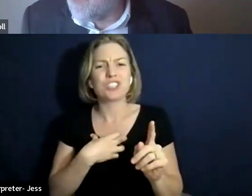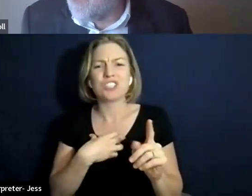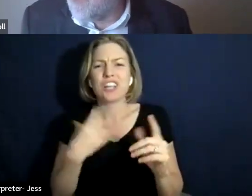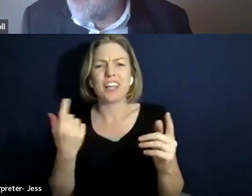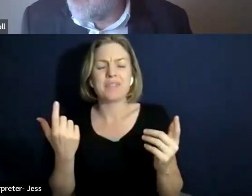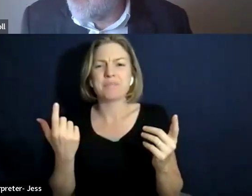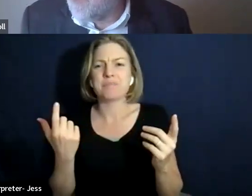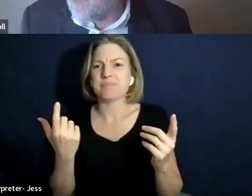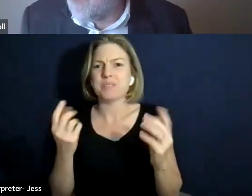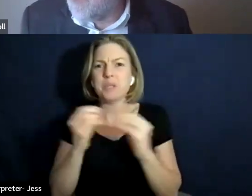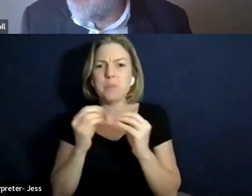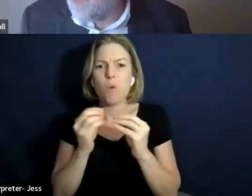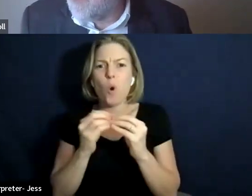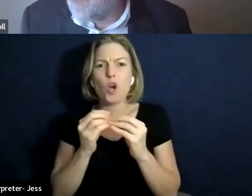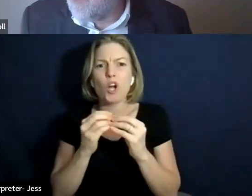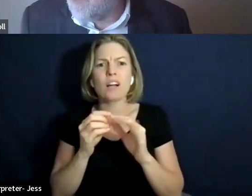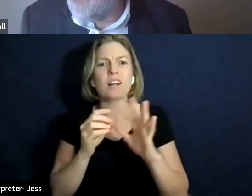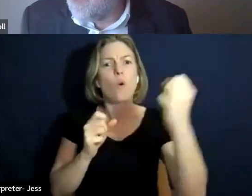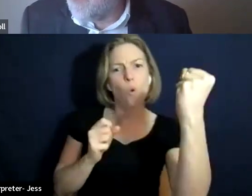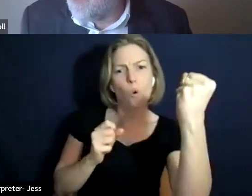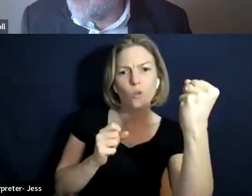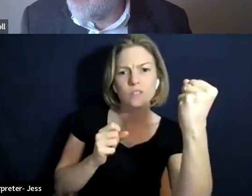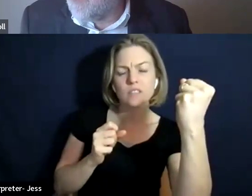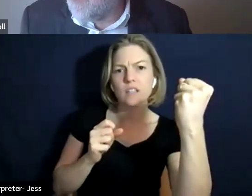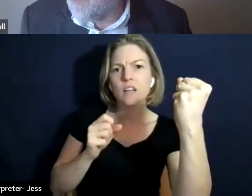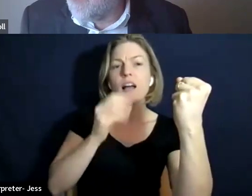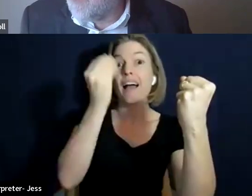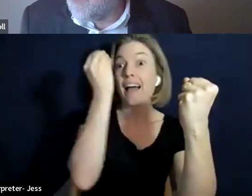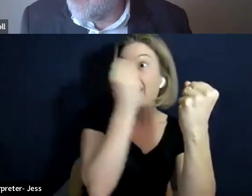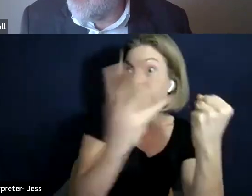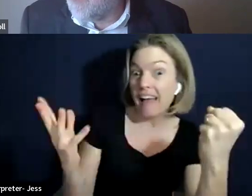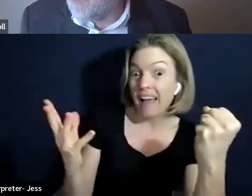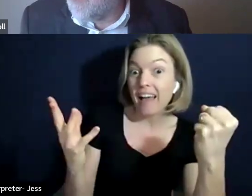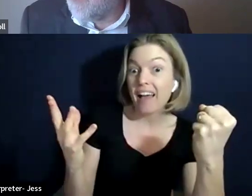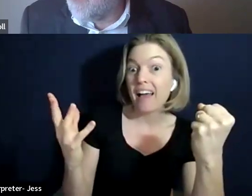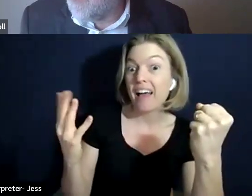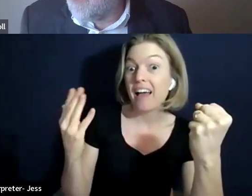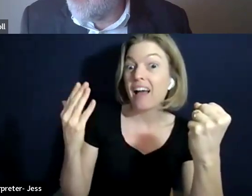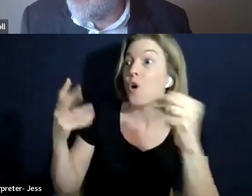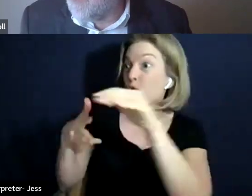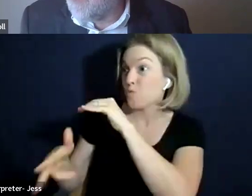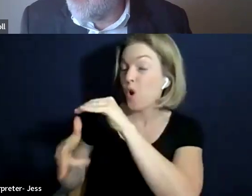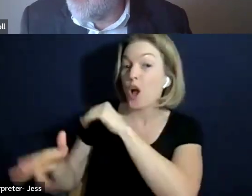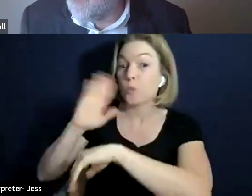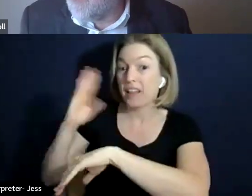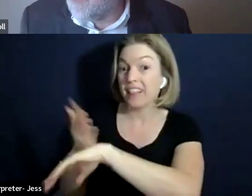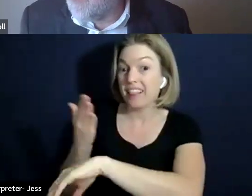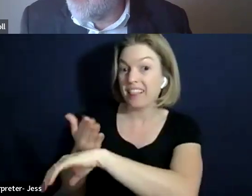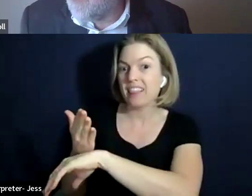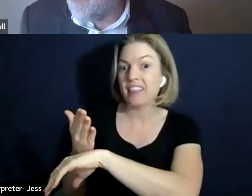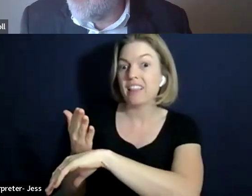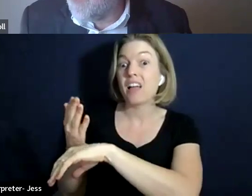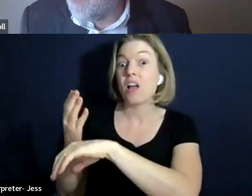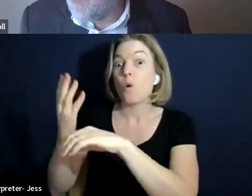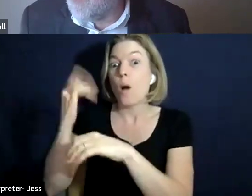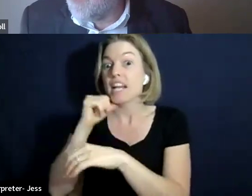more of a pullback for a minute in saying, now that we know the garage is going to be redeveloped, can't that be part of this construction?